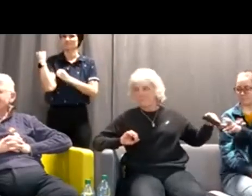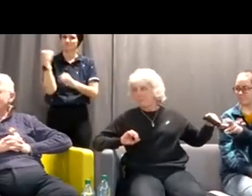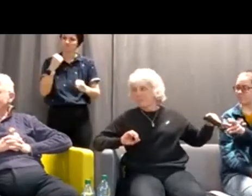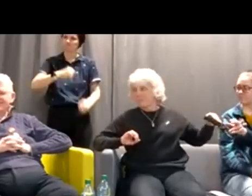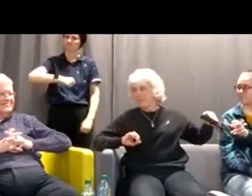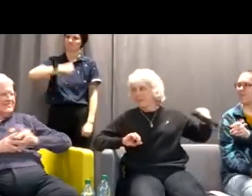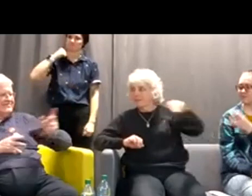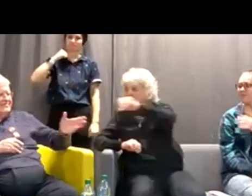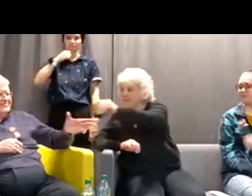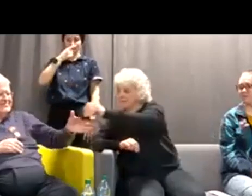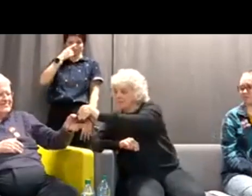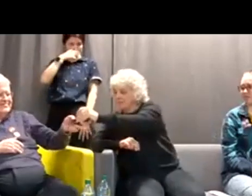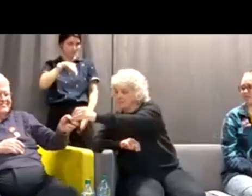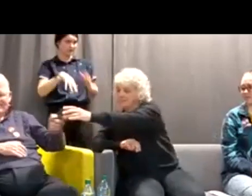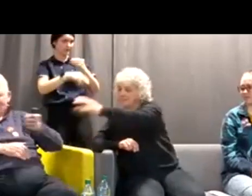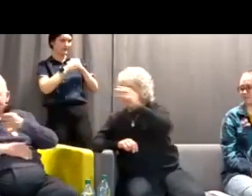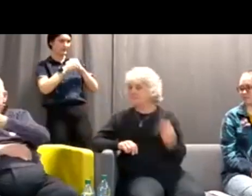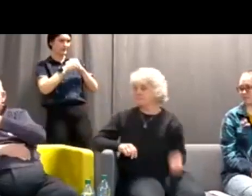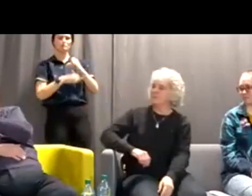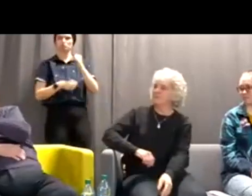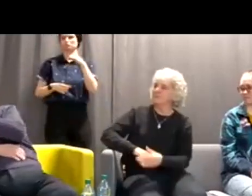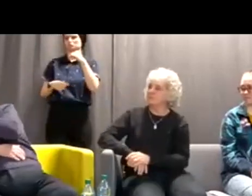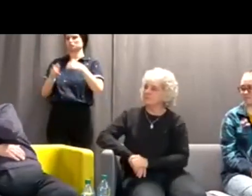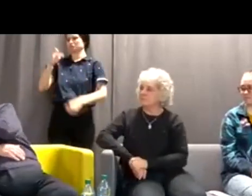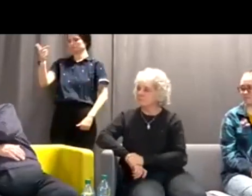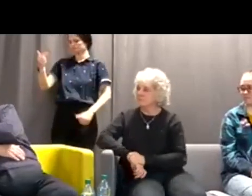okay if I touch briefly? Yes.